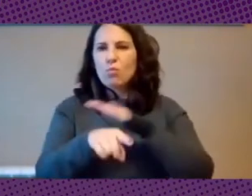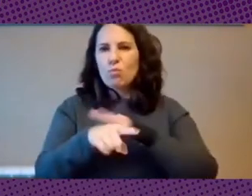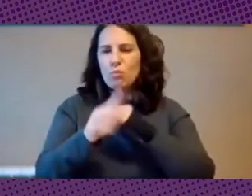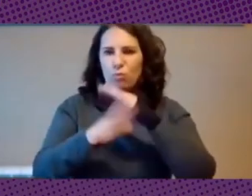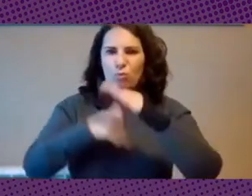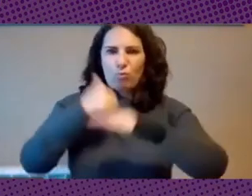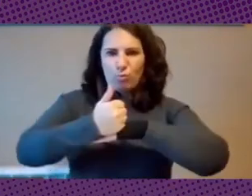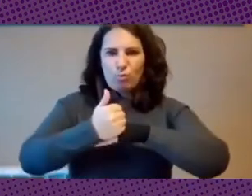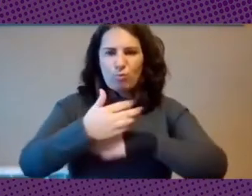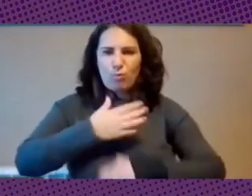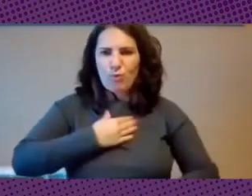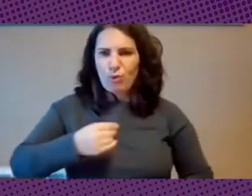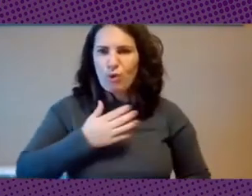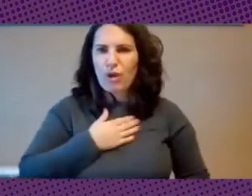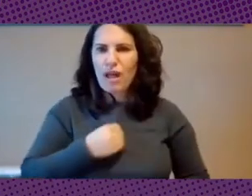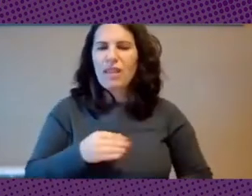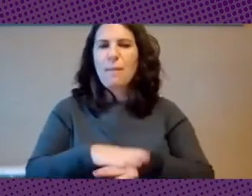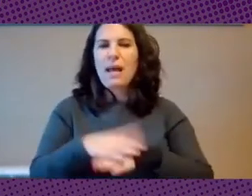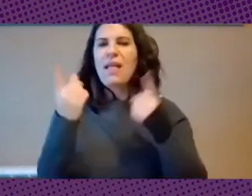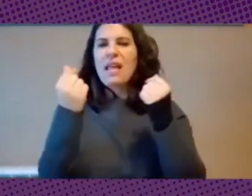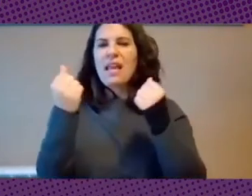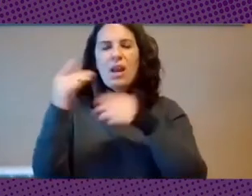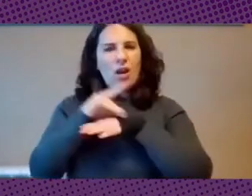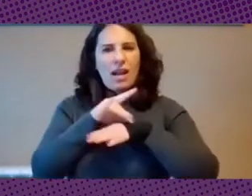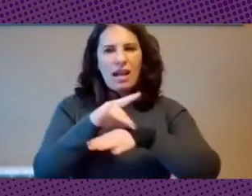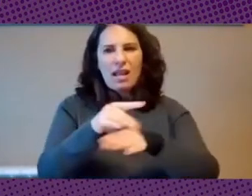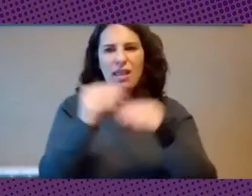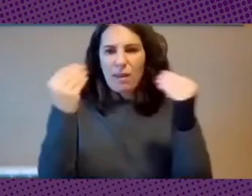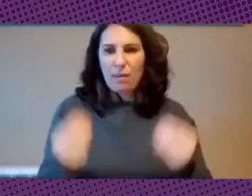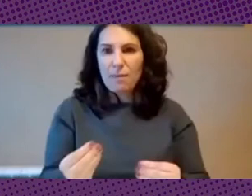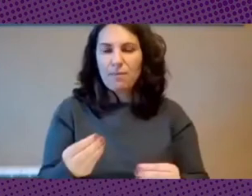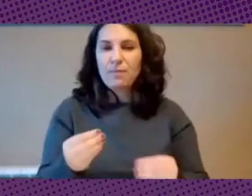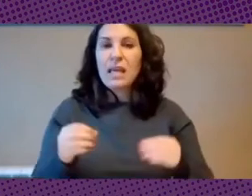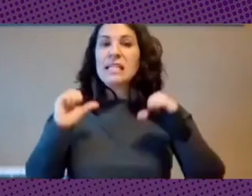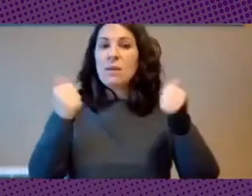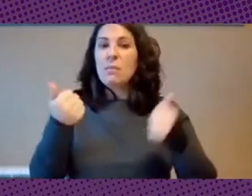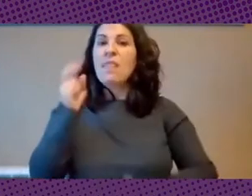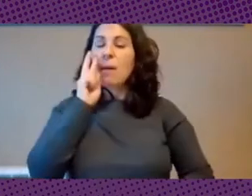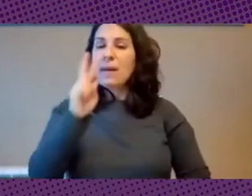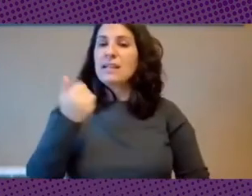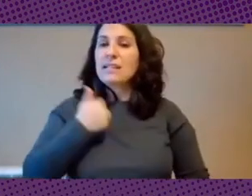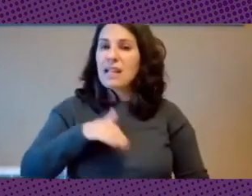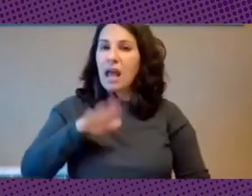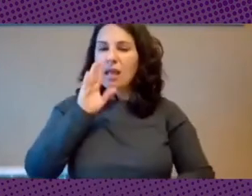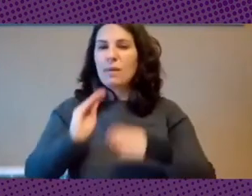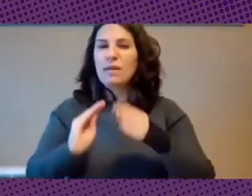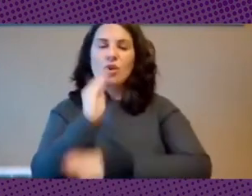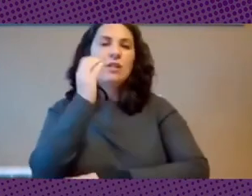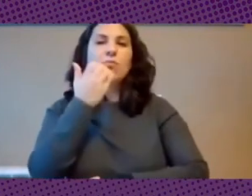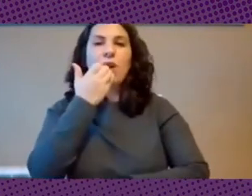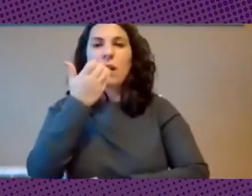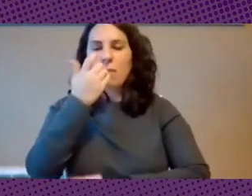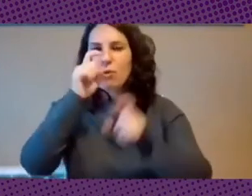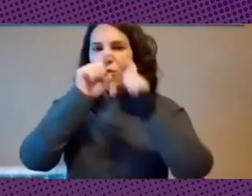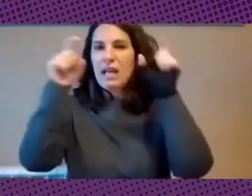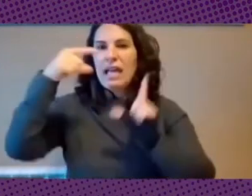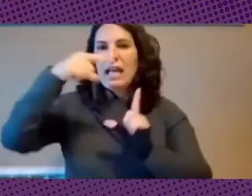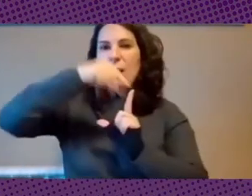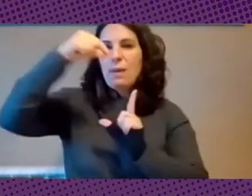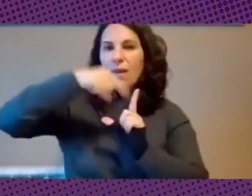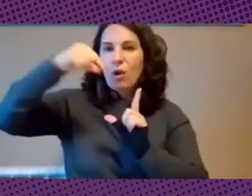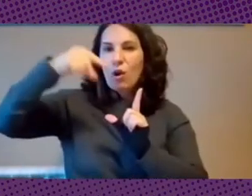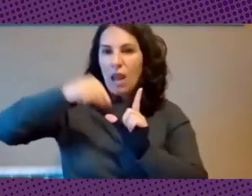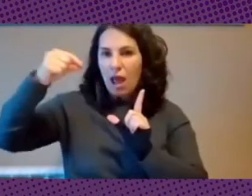we've started to see some investments from Iderdrola to Valencia, for example, like 500